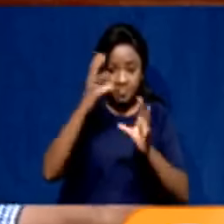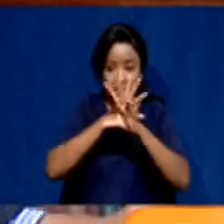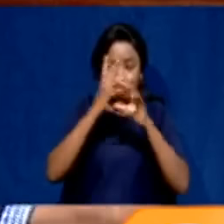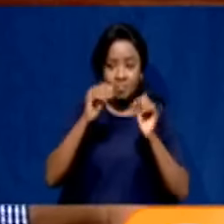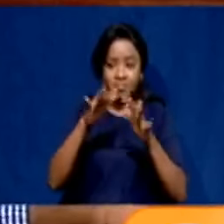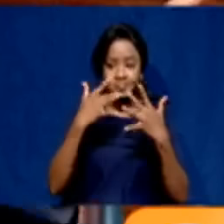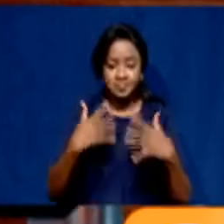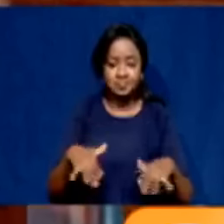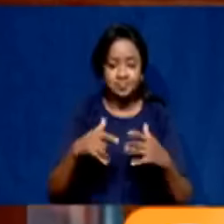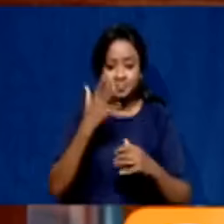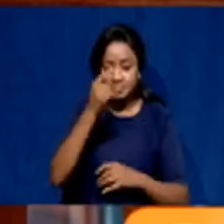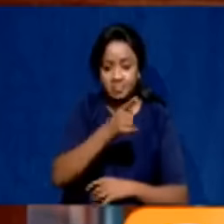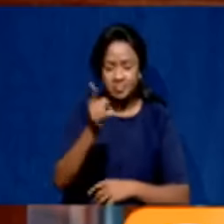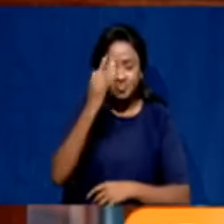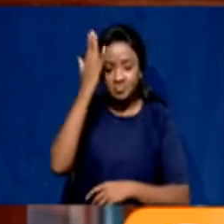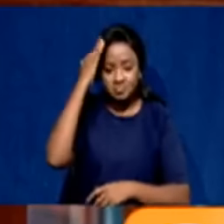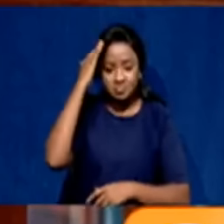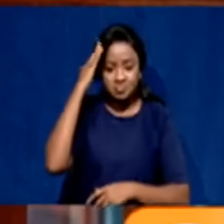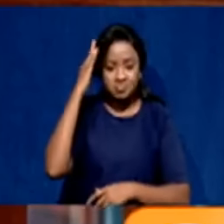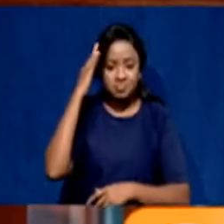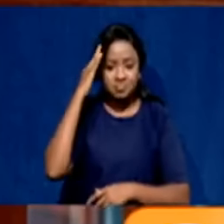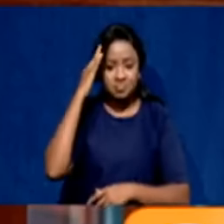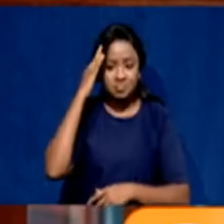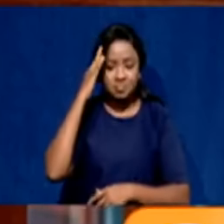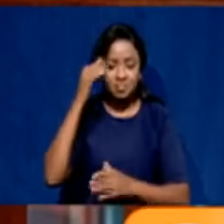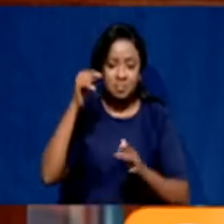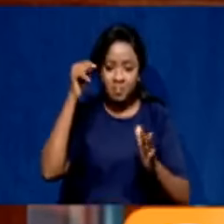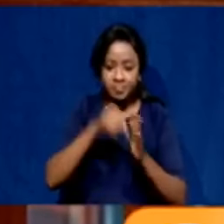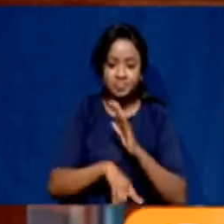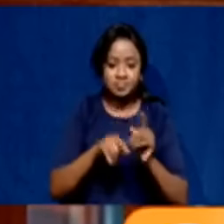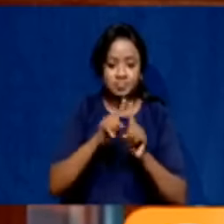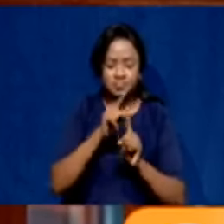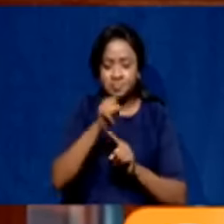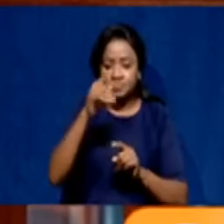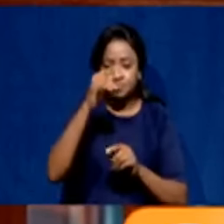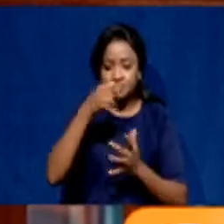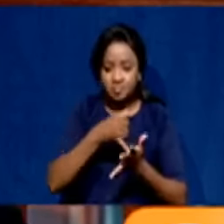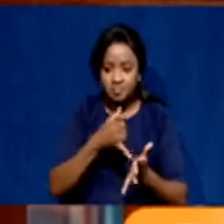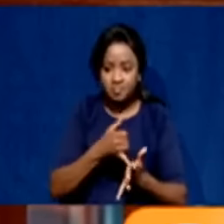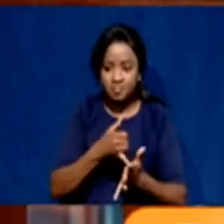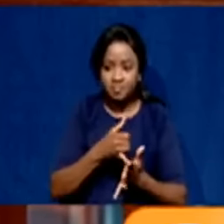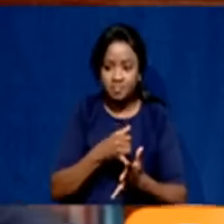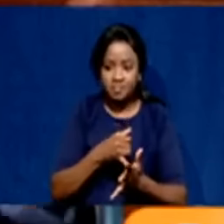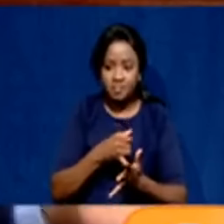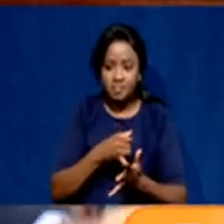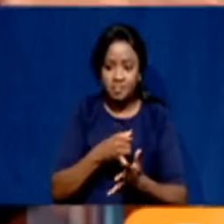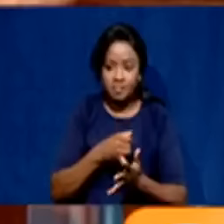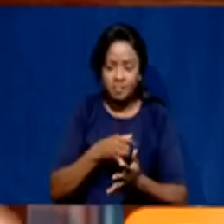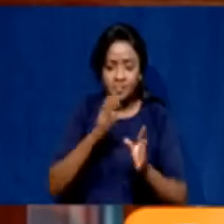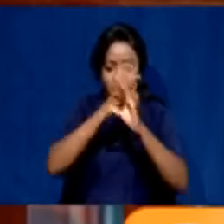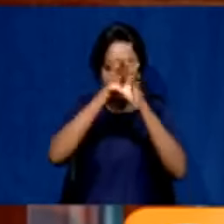he knows the deeper, he has been involved. Everybody knows their ministry. But the president